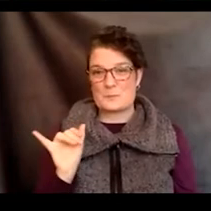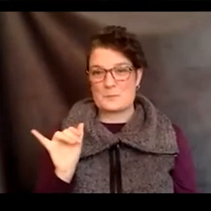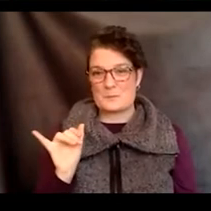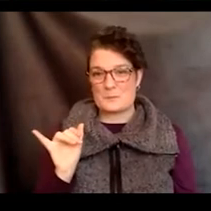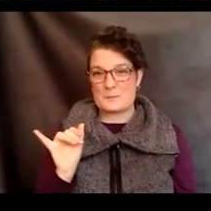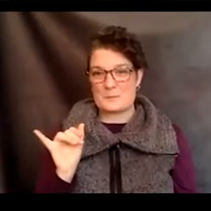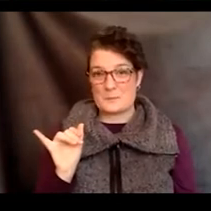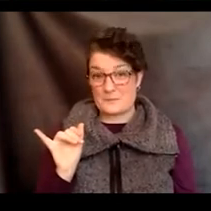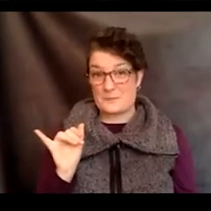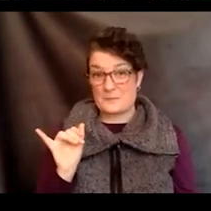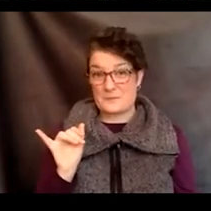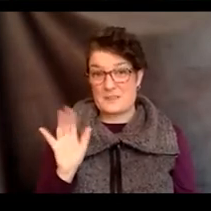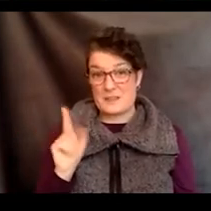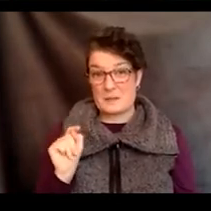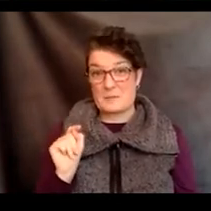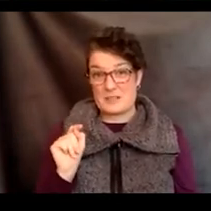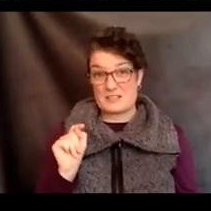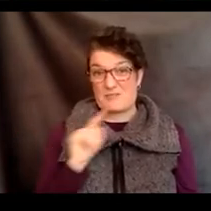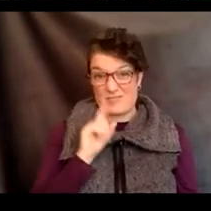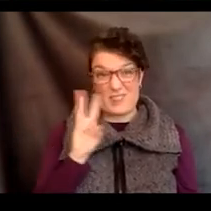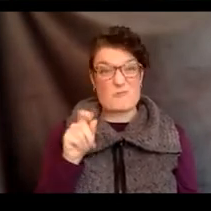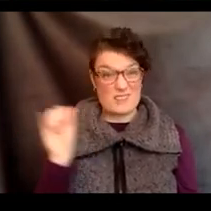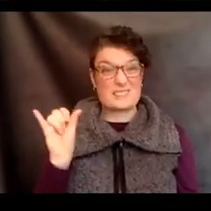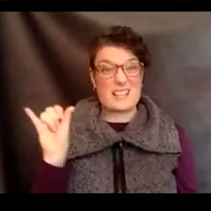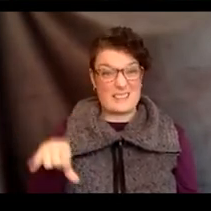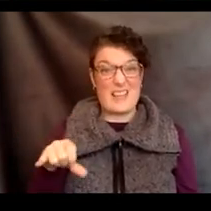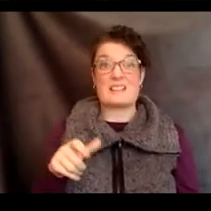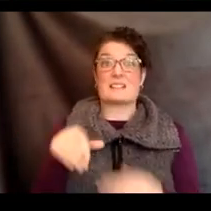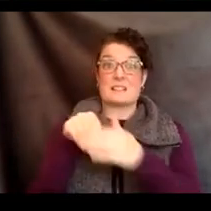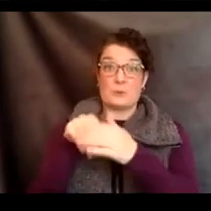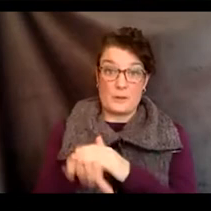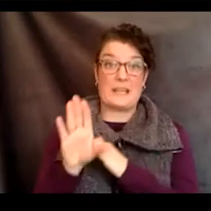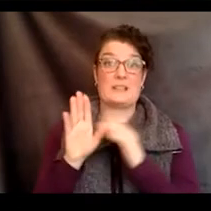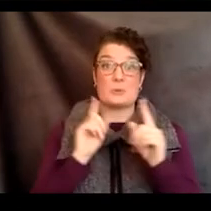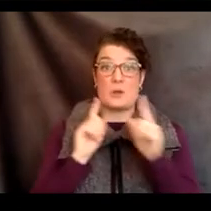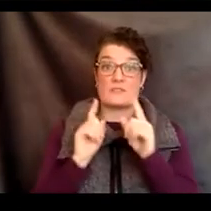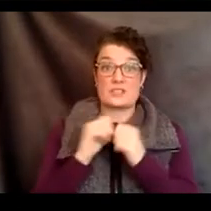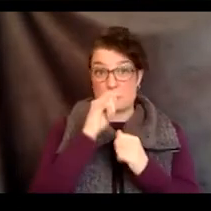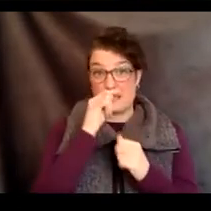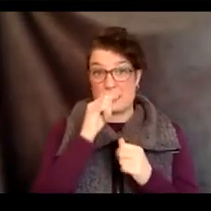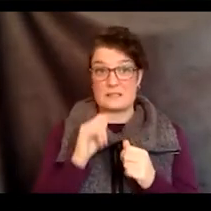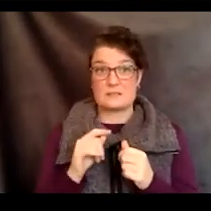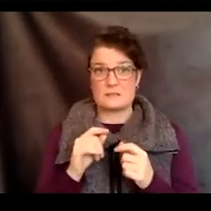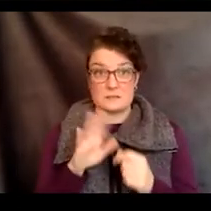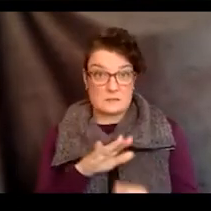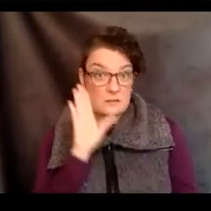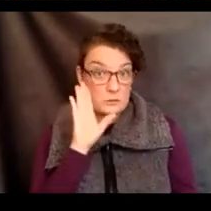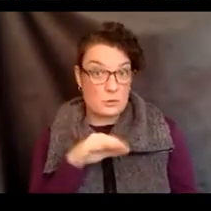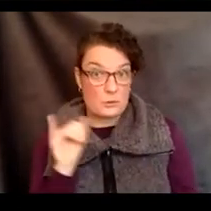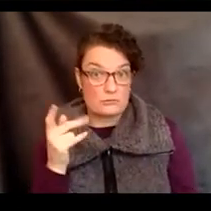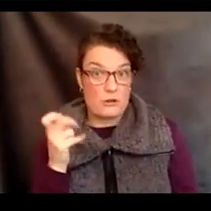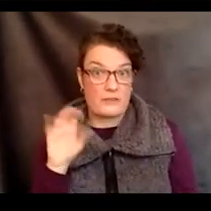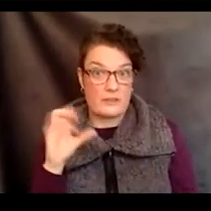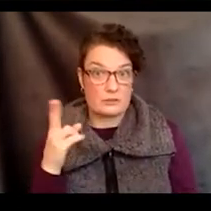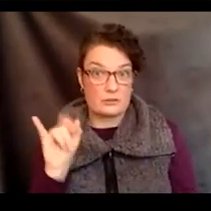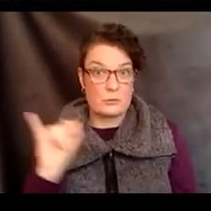and it was, but it really was like that, you know, you'd walk into a conversation where the kids are like, did you know that Jonathan Chu is also